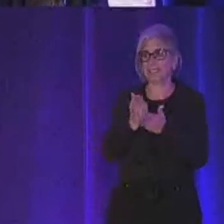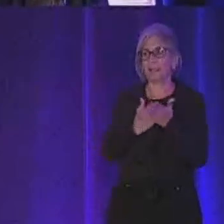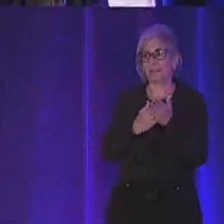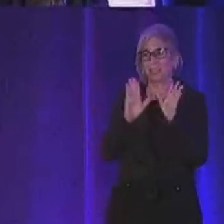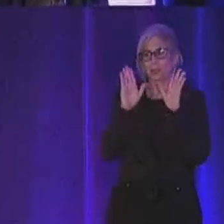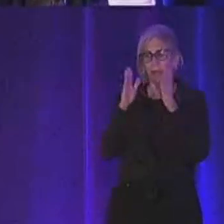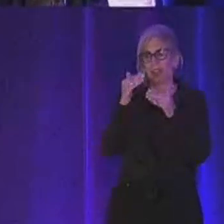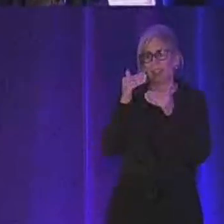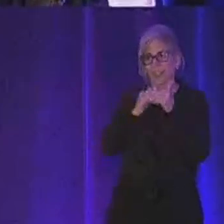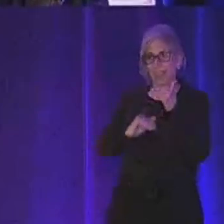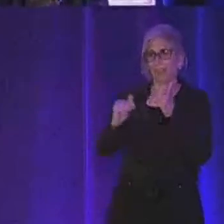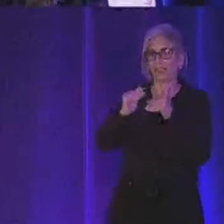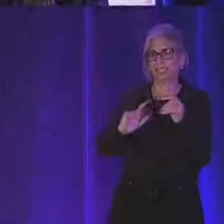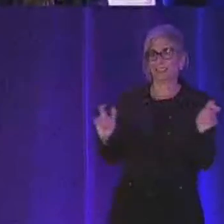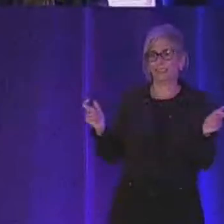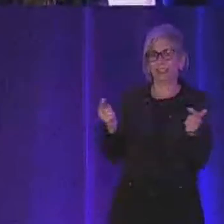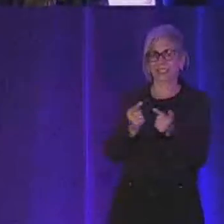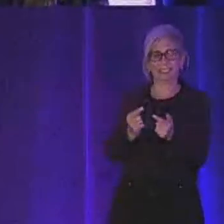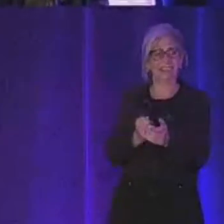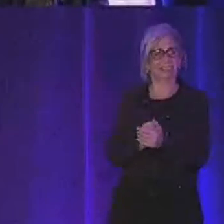greater than all of us.